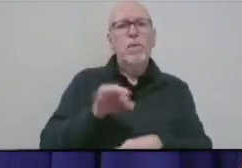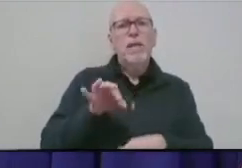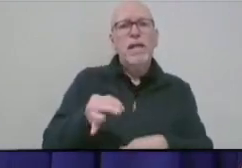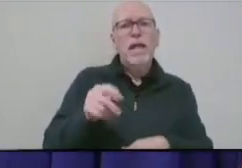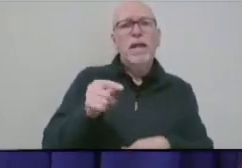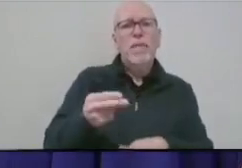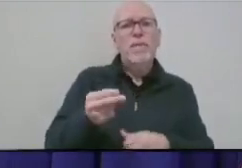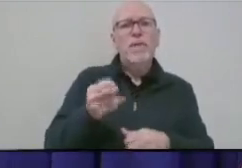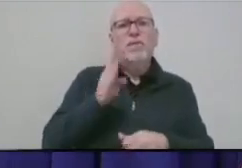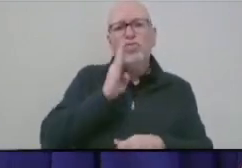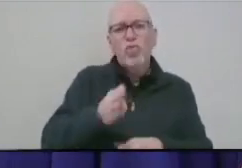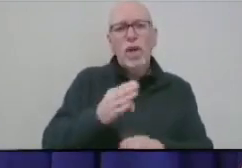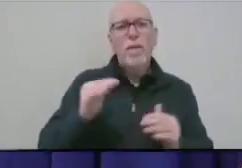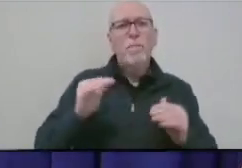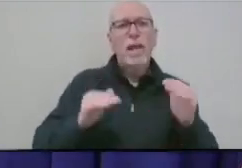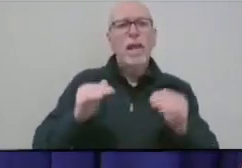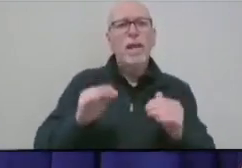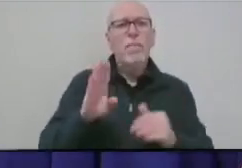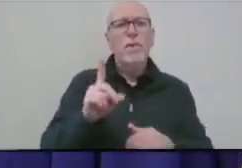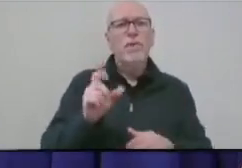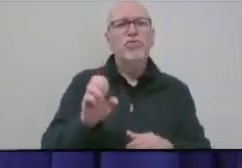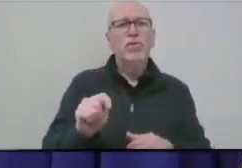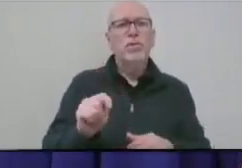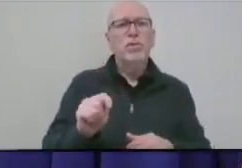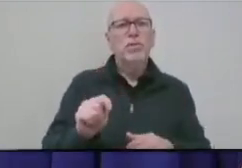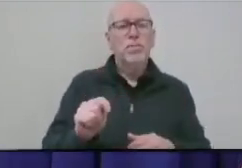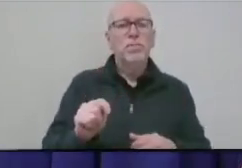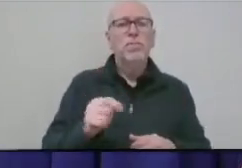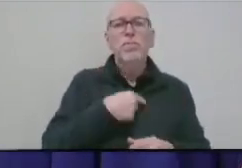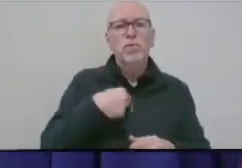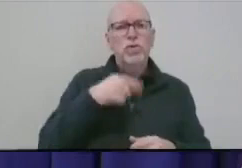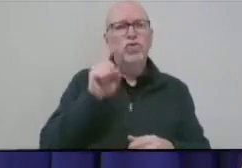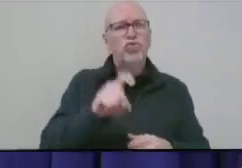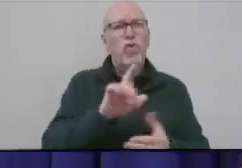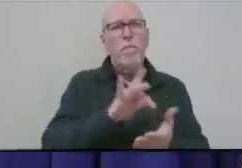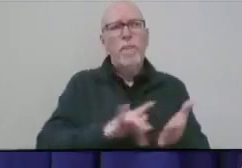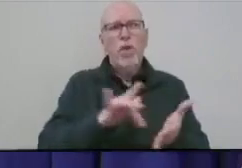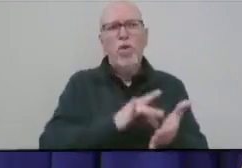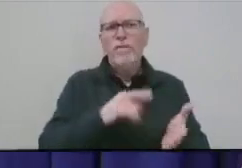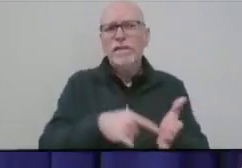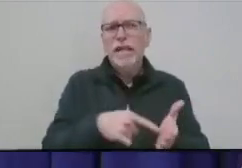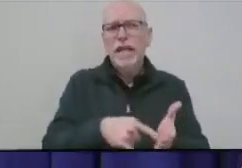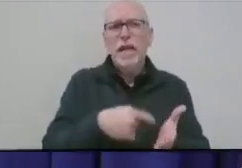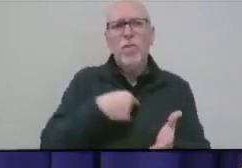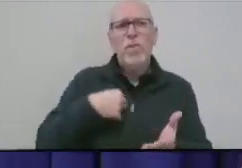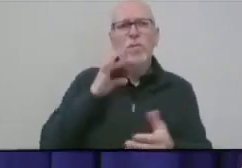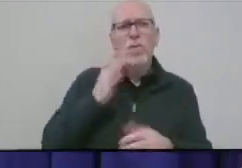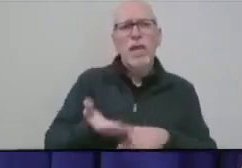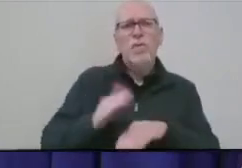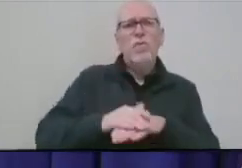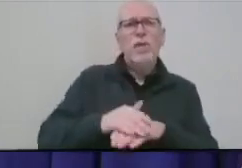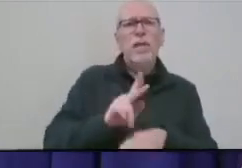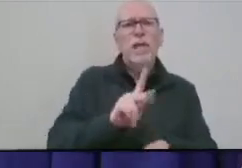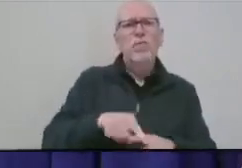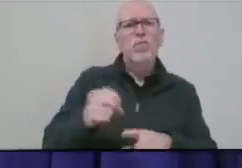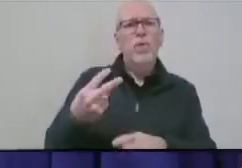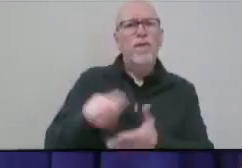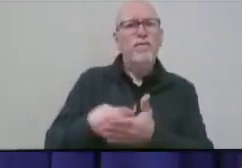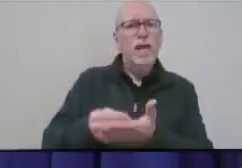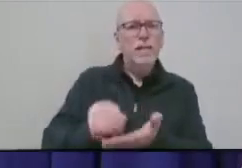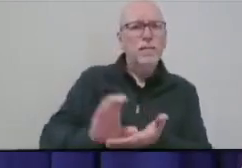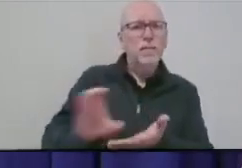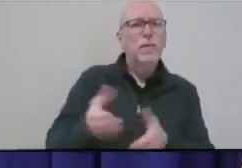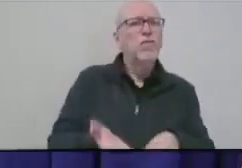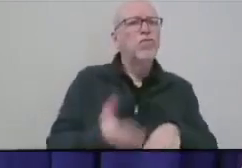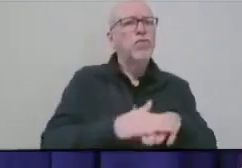balanced budget. We are in a position to pay off debt. We are in a position to increase K through 12 funding, to increase